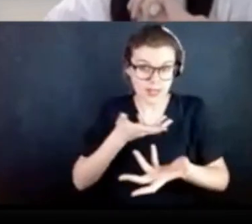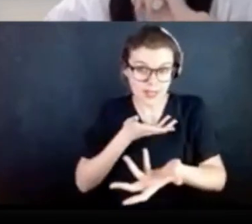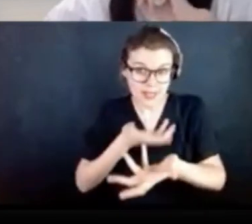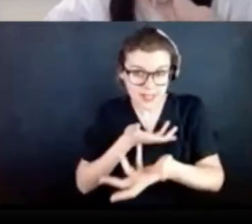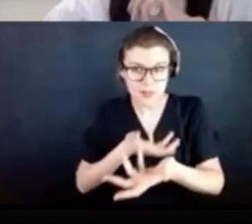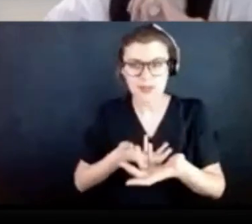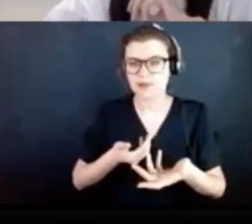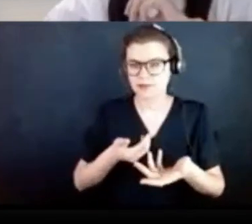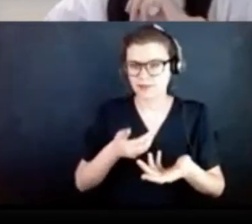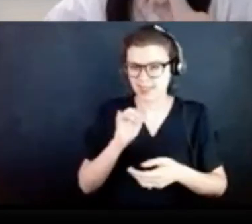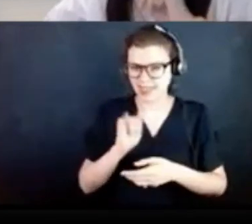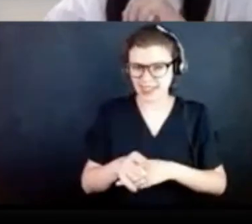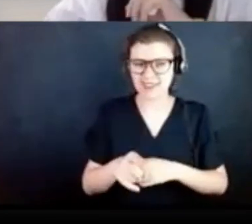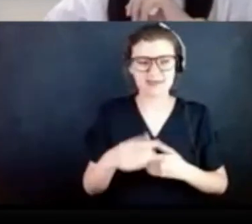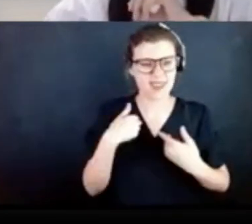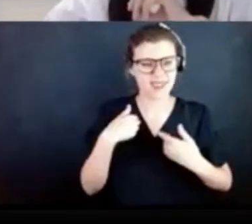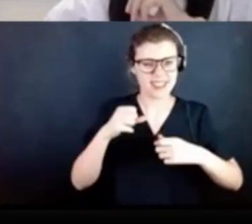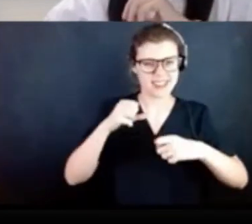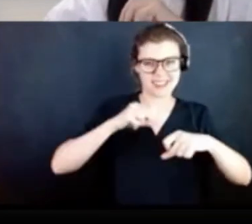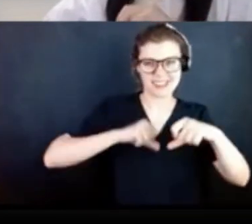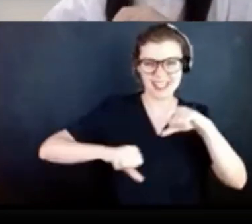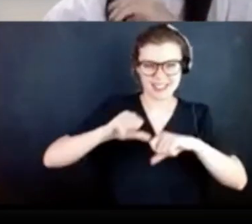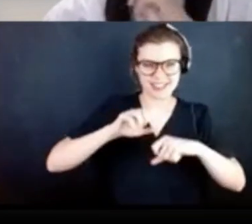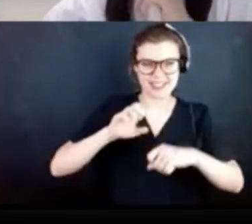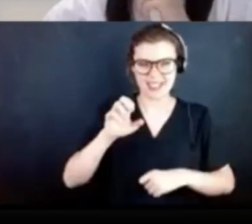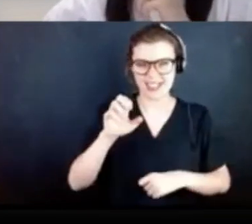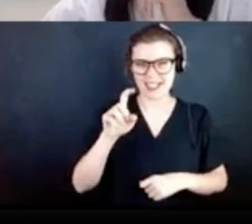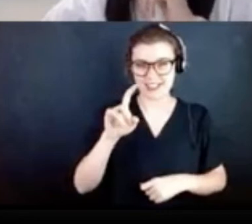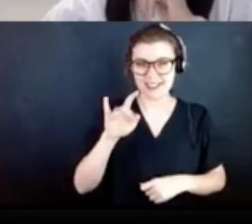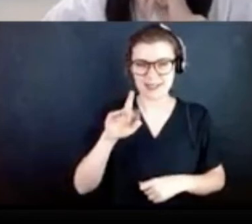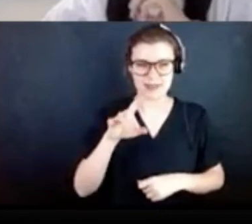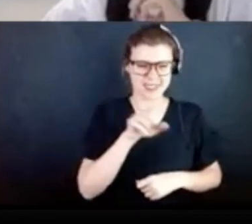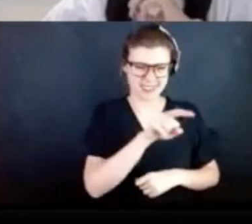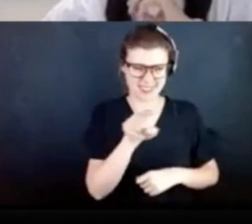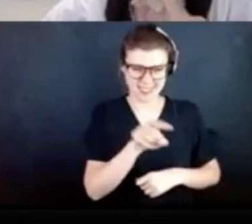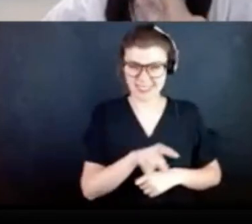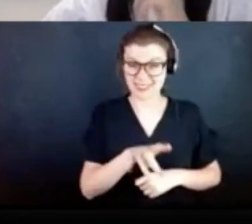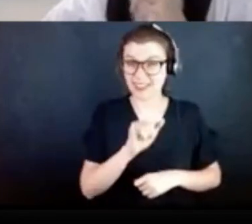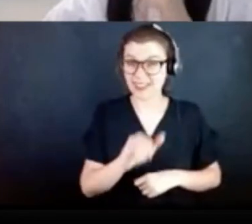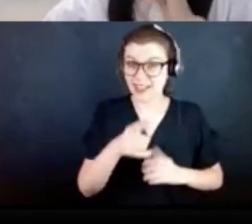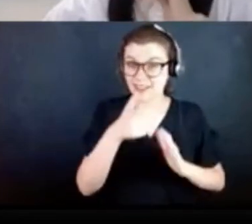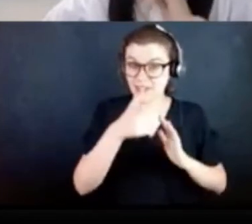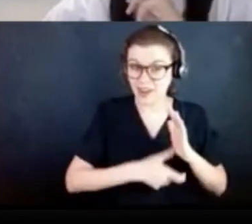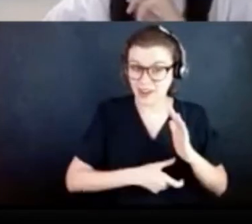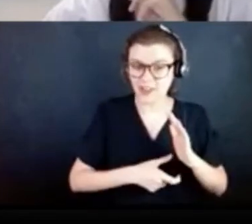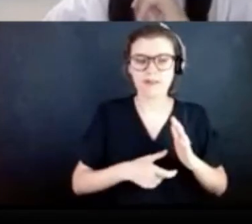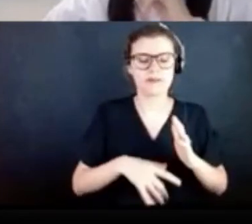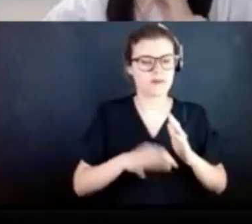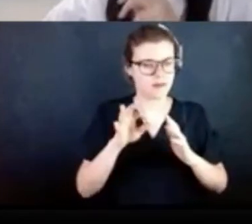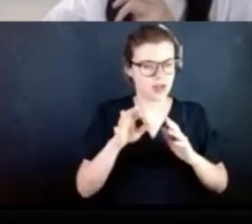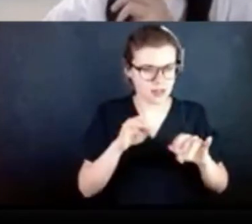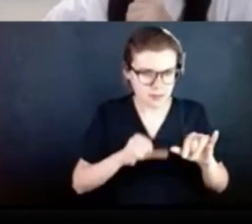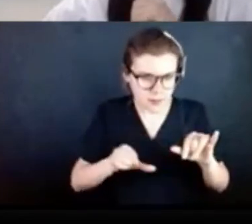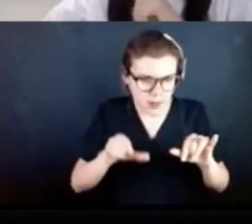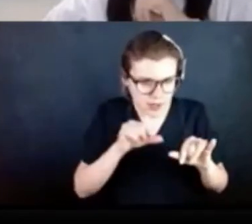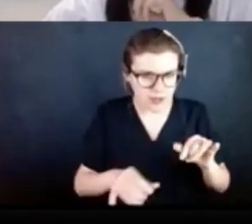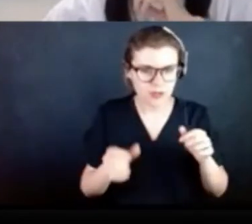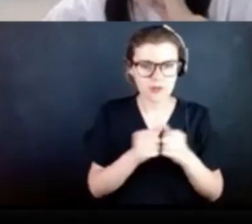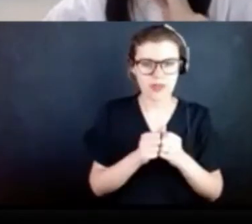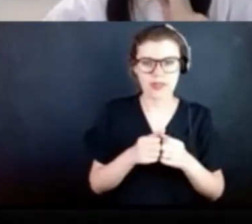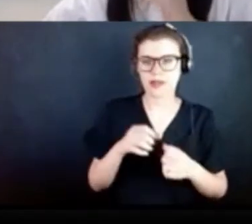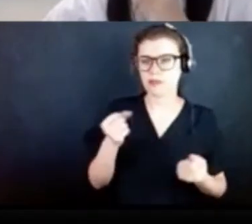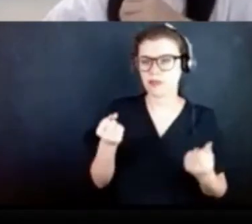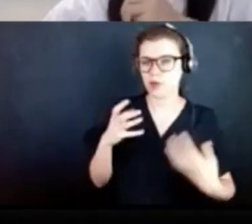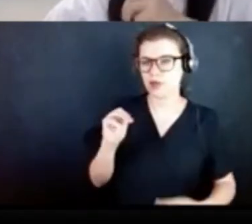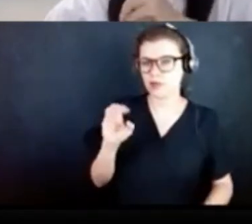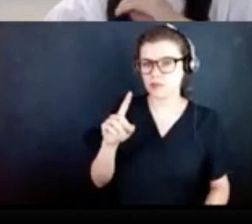science museum exhibits. And this article is about finding engagement patterns of museum visitors with multimodal data,